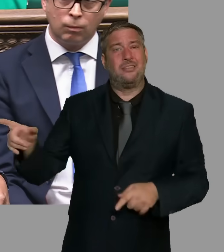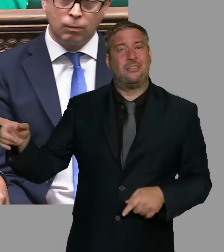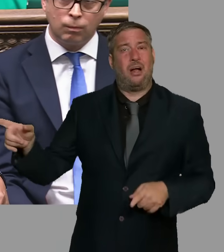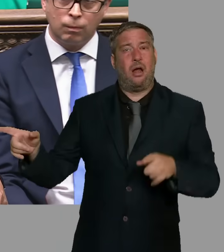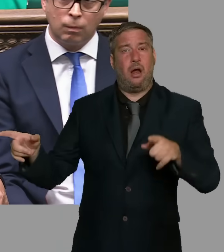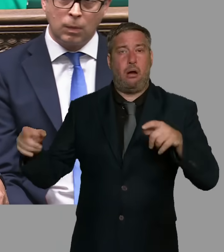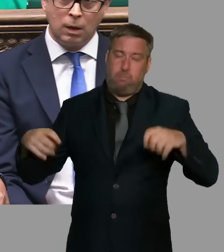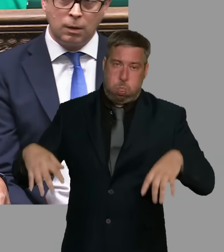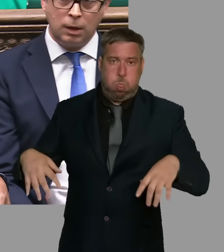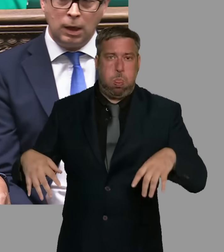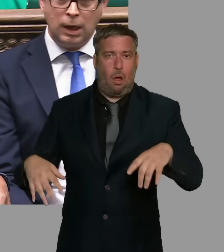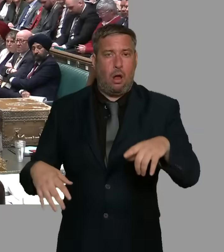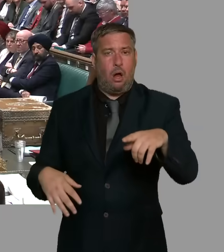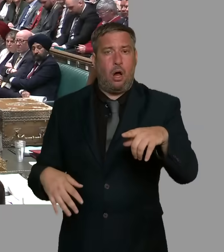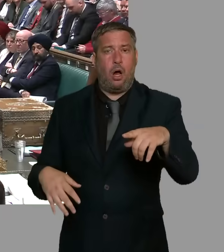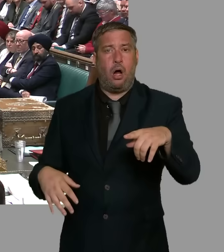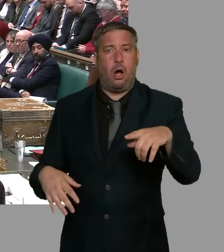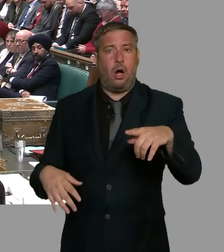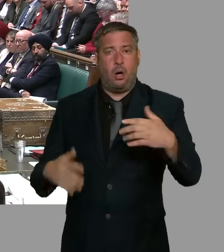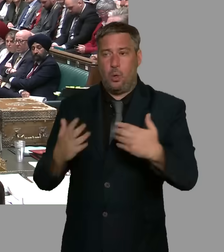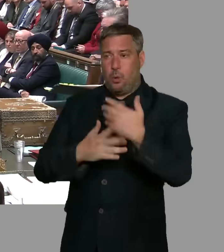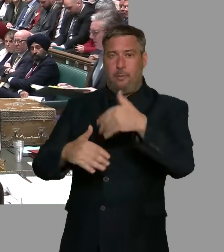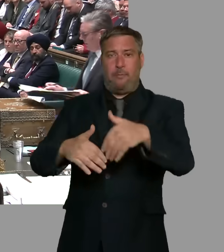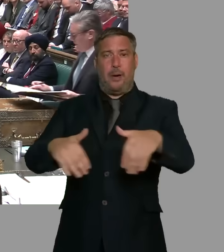his correspondence with Jeffrey Epstein?